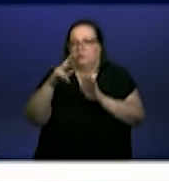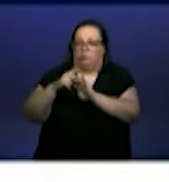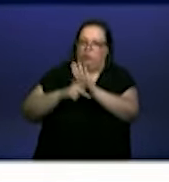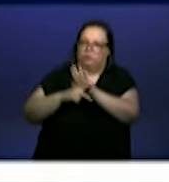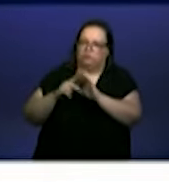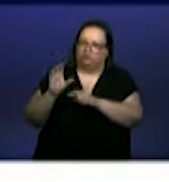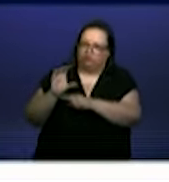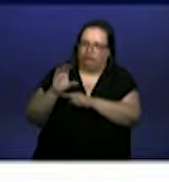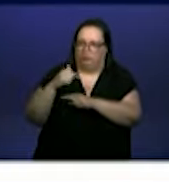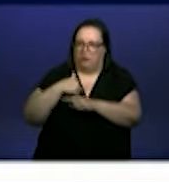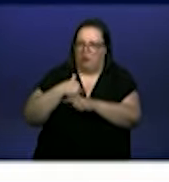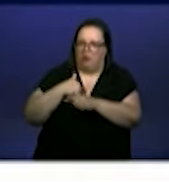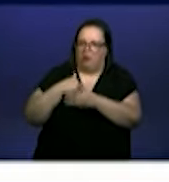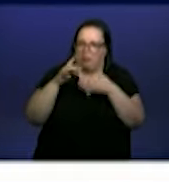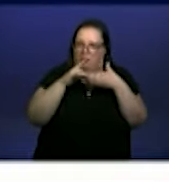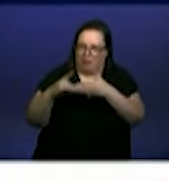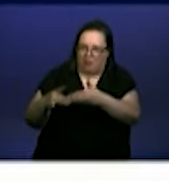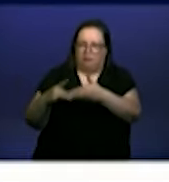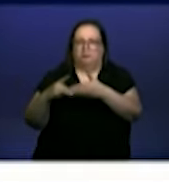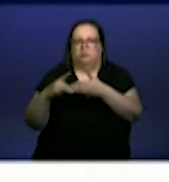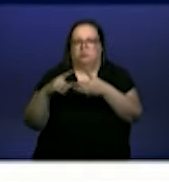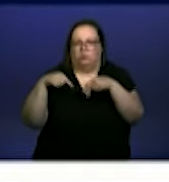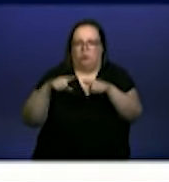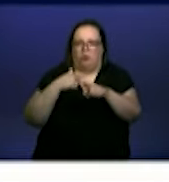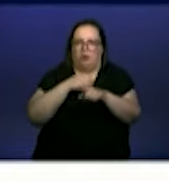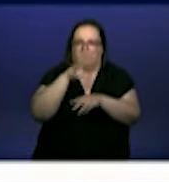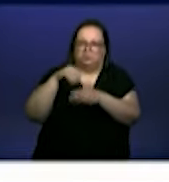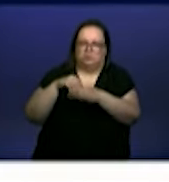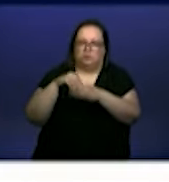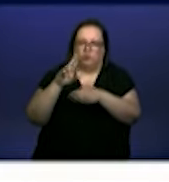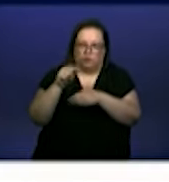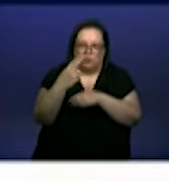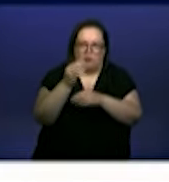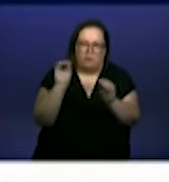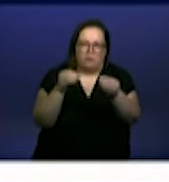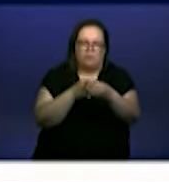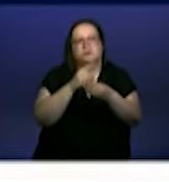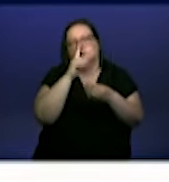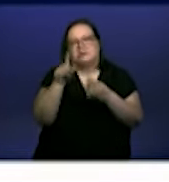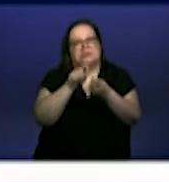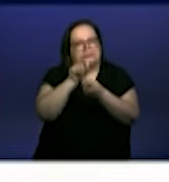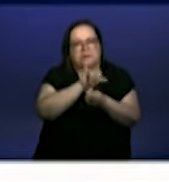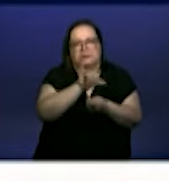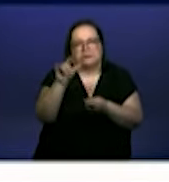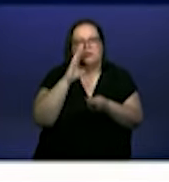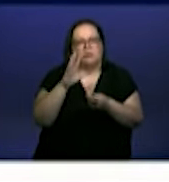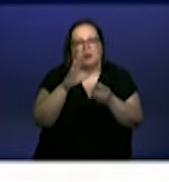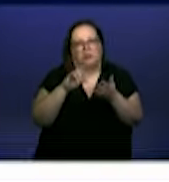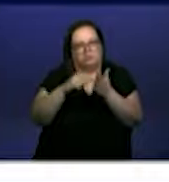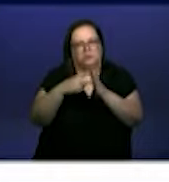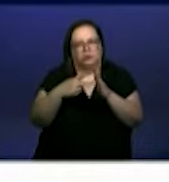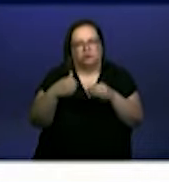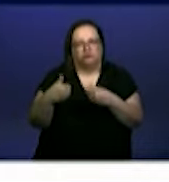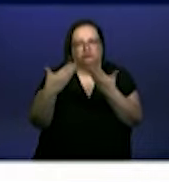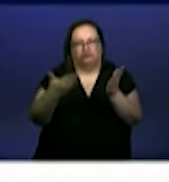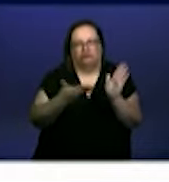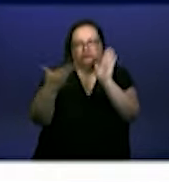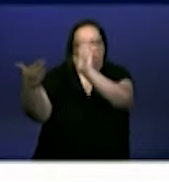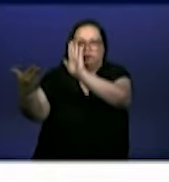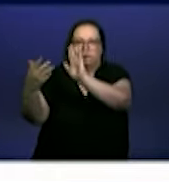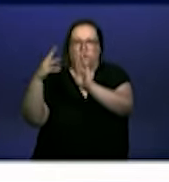was in office. And that's exactly the type of leadership that I intend to provide back in Washington, D.C., in the U.S.